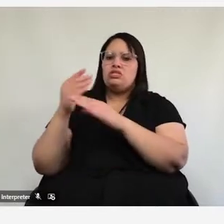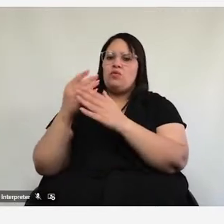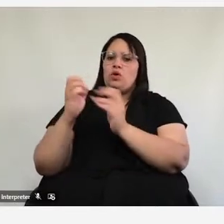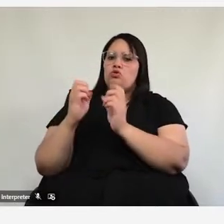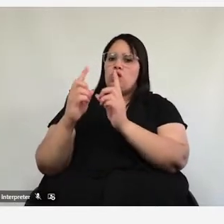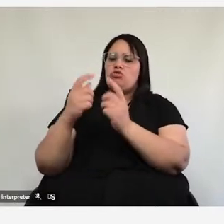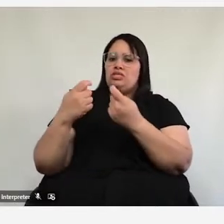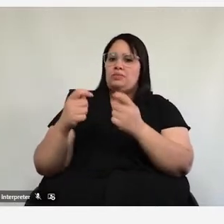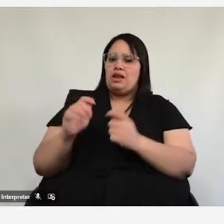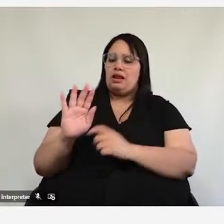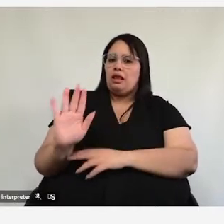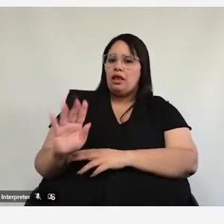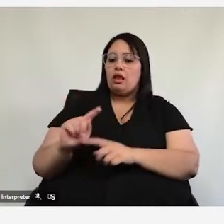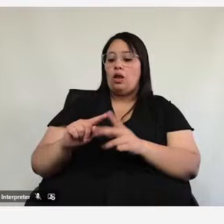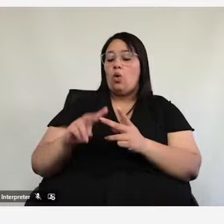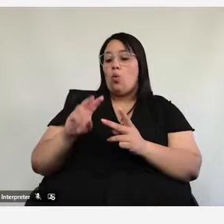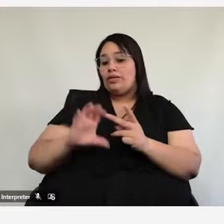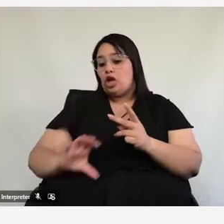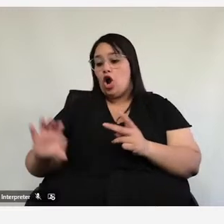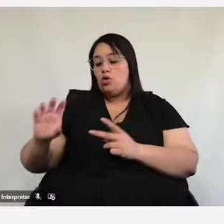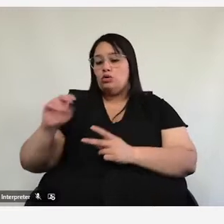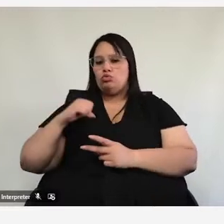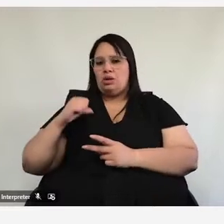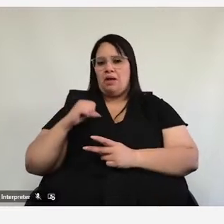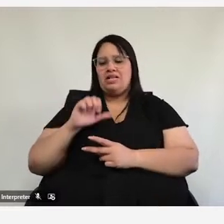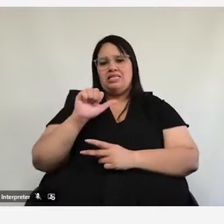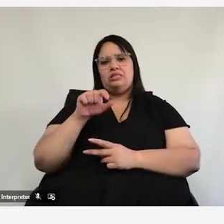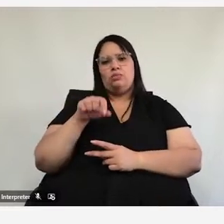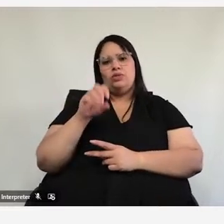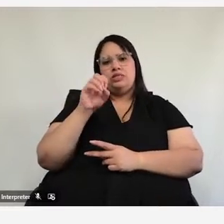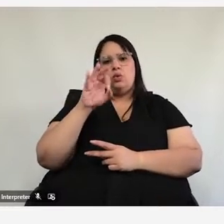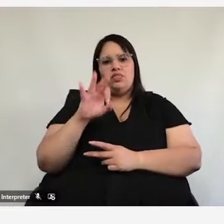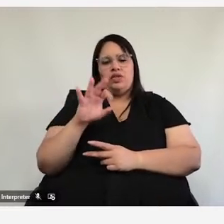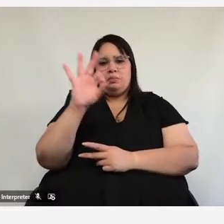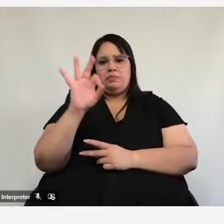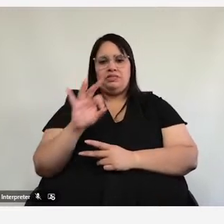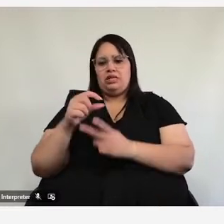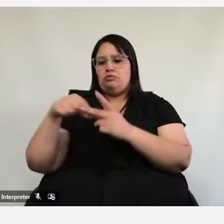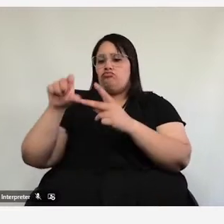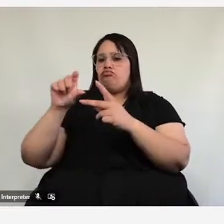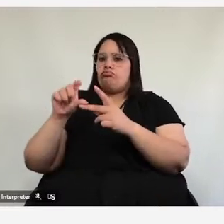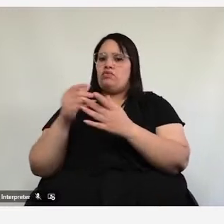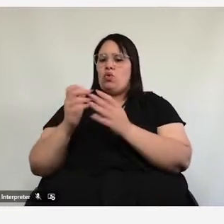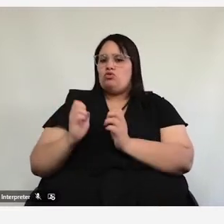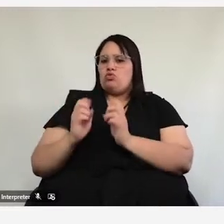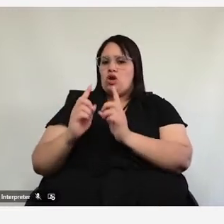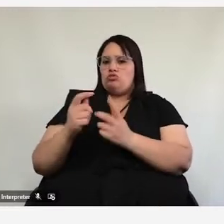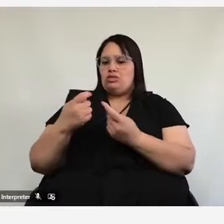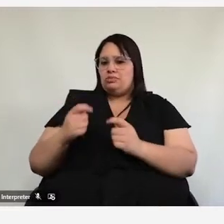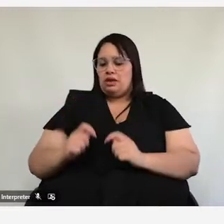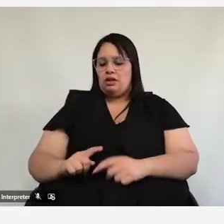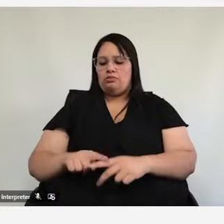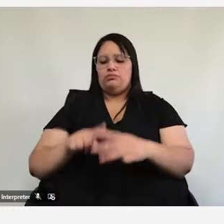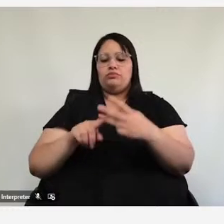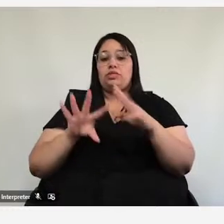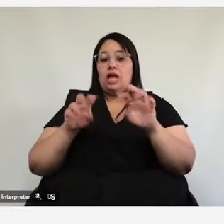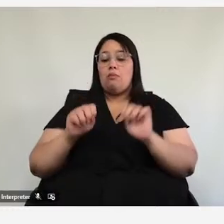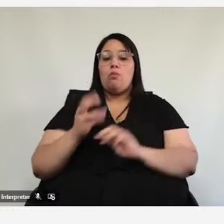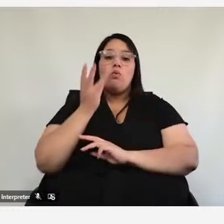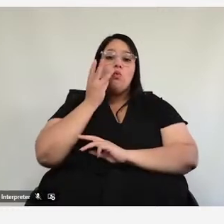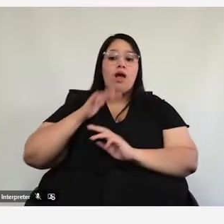education spending. West Coast municipalities, a 6.03% increase in education spending. The Cape